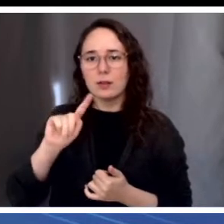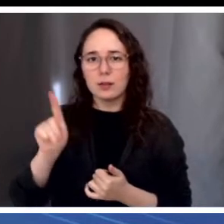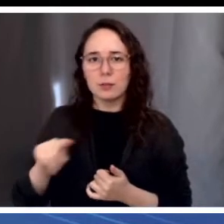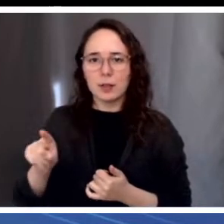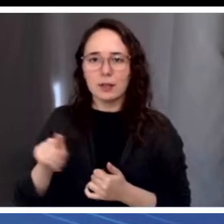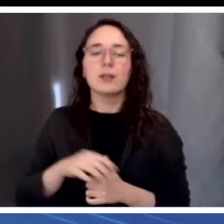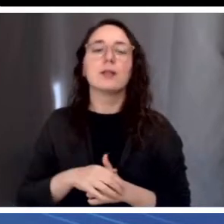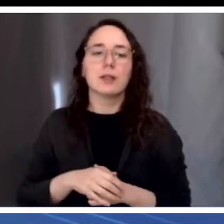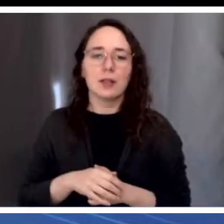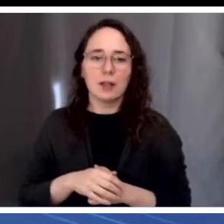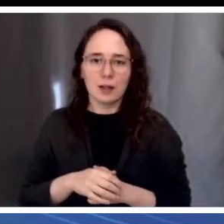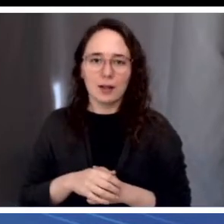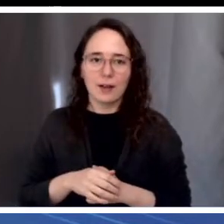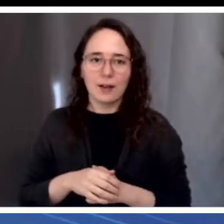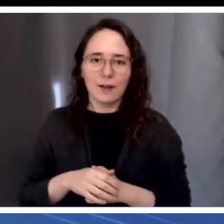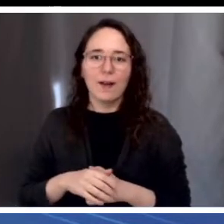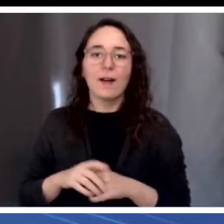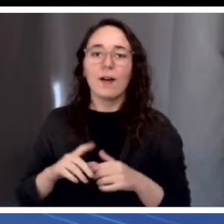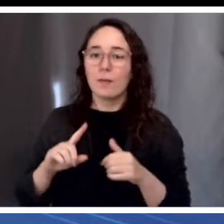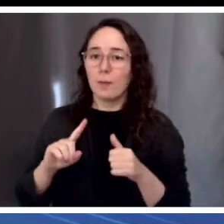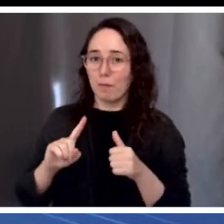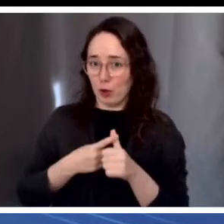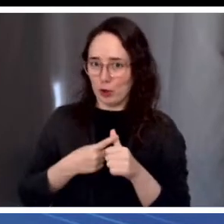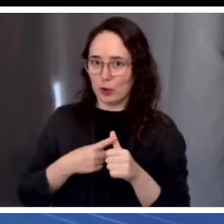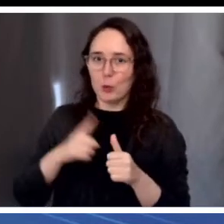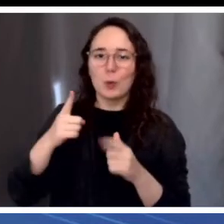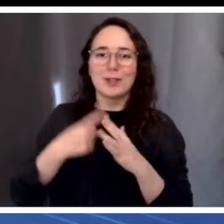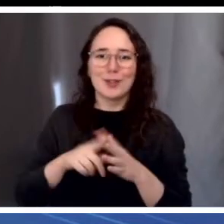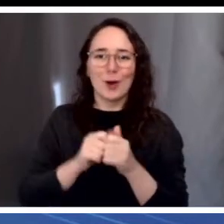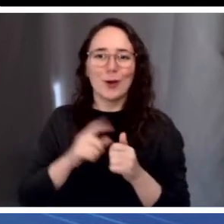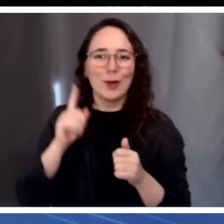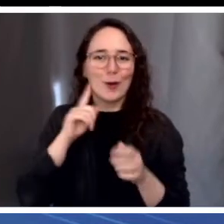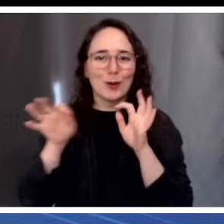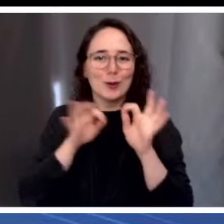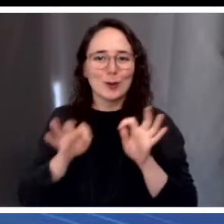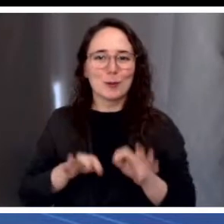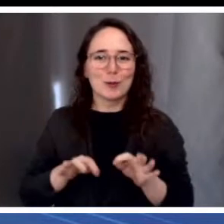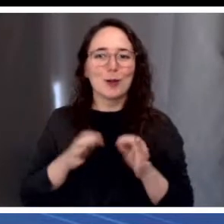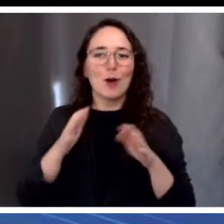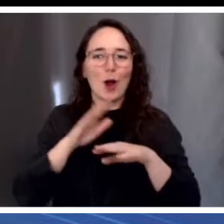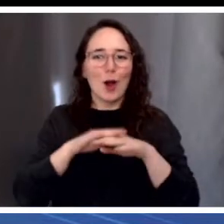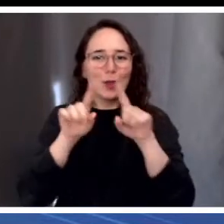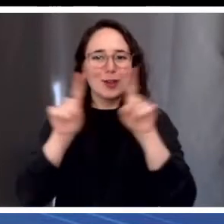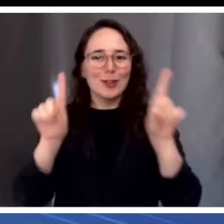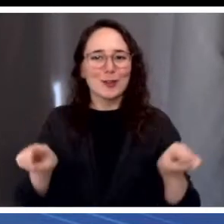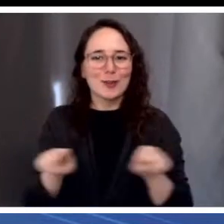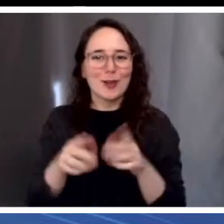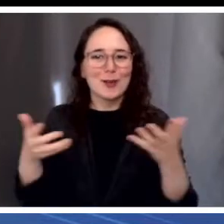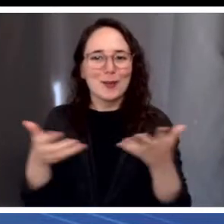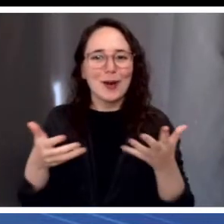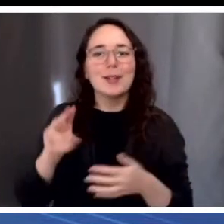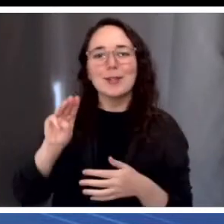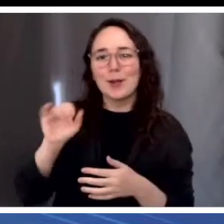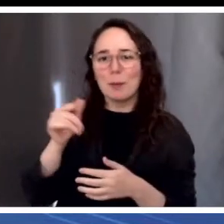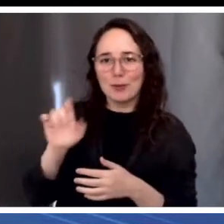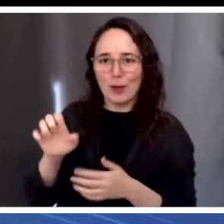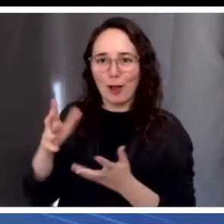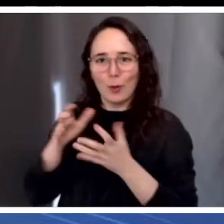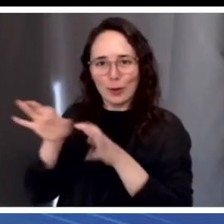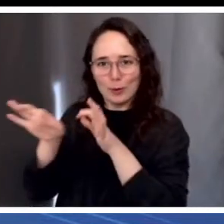an audio description of what's on the screen. So I'm going to, Michelle, why don't you start with the picture that we have up for you?